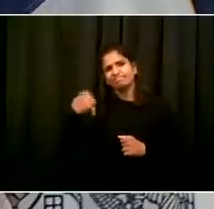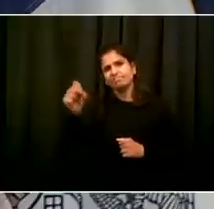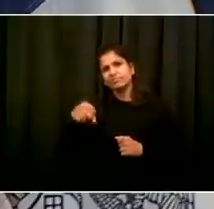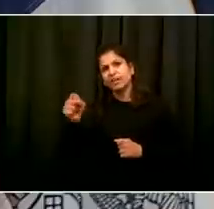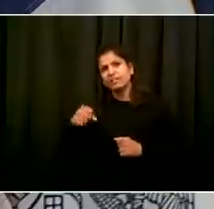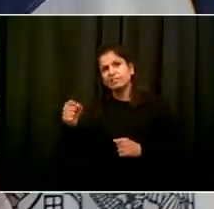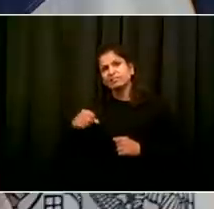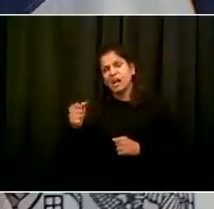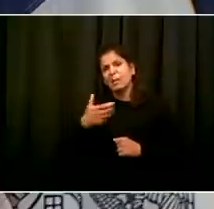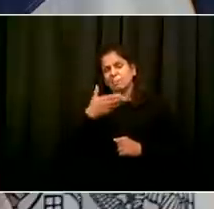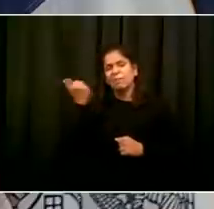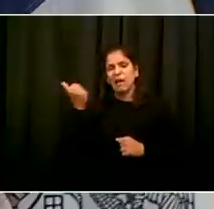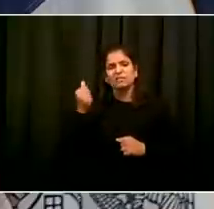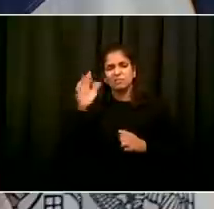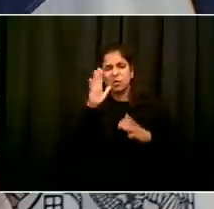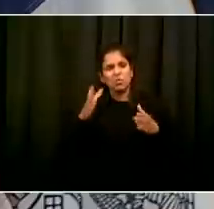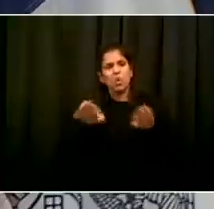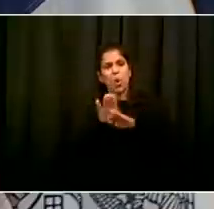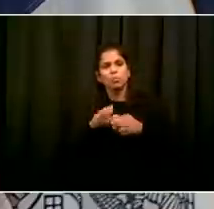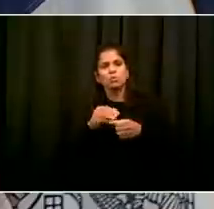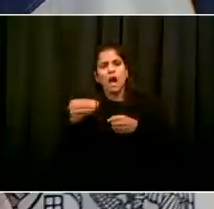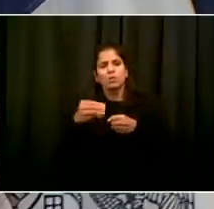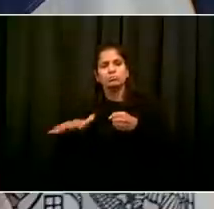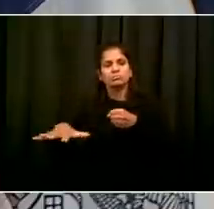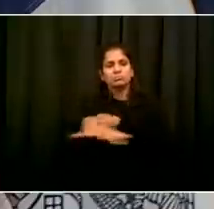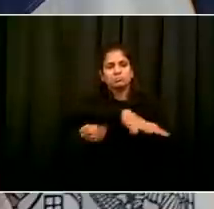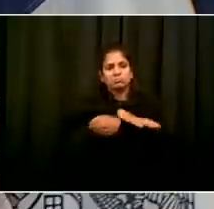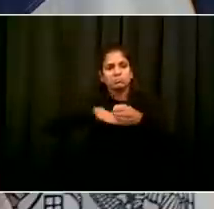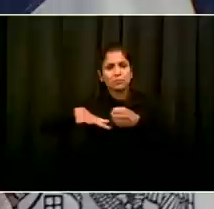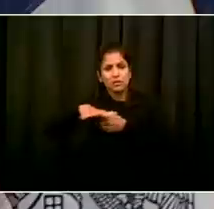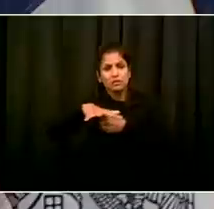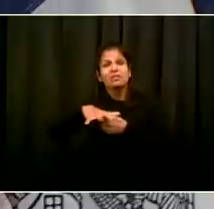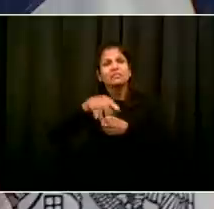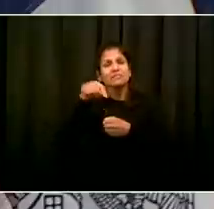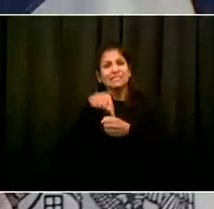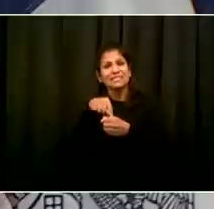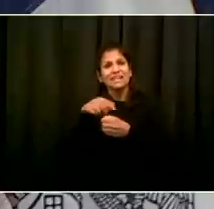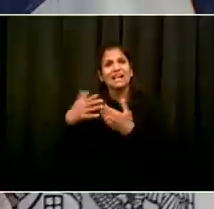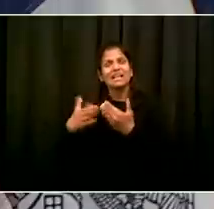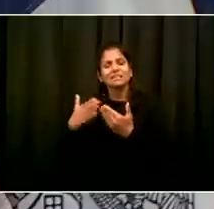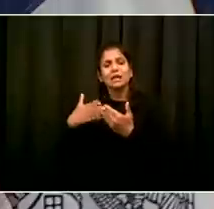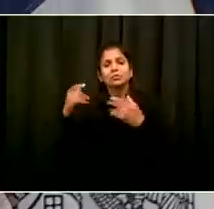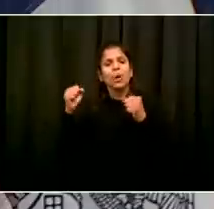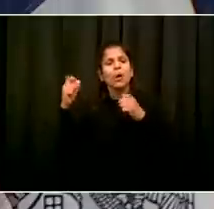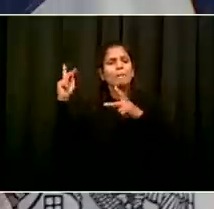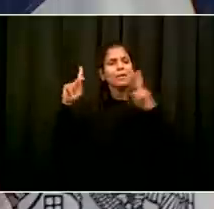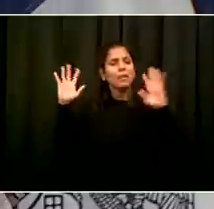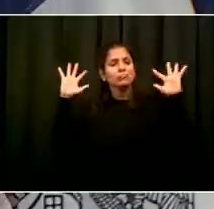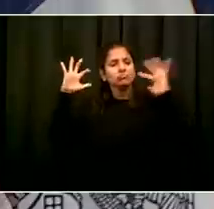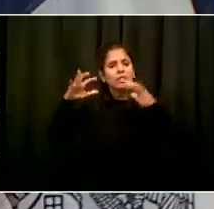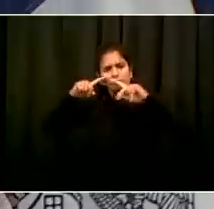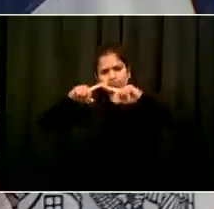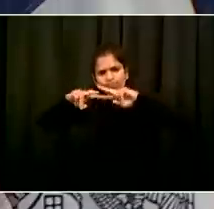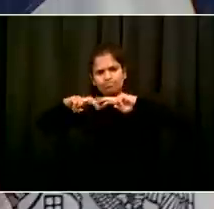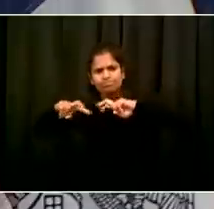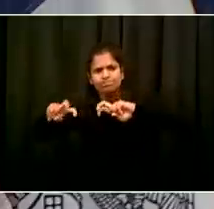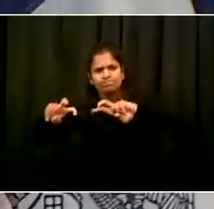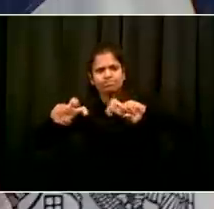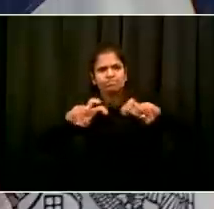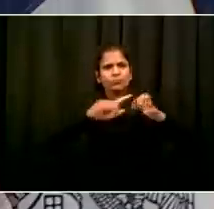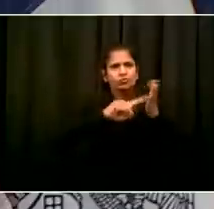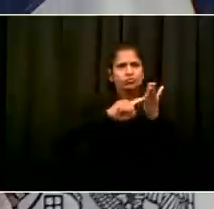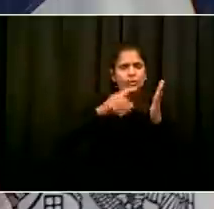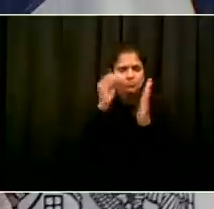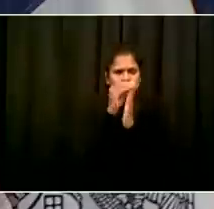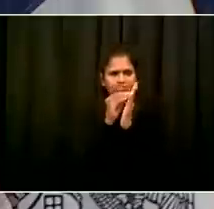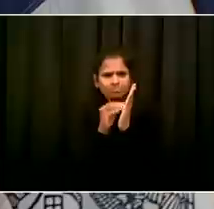or every school or whatever, but it's easy to find out. People certainly know their own household zip code. It's easy to find out if your store, if your